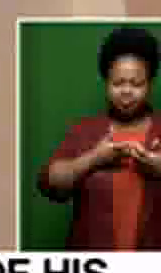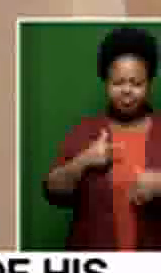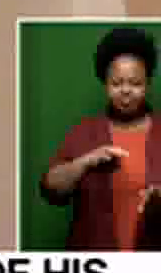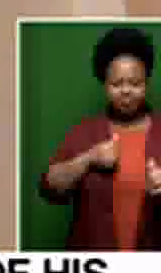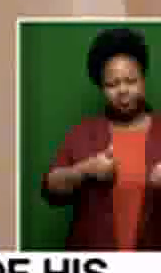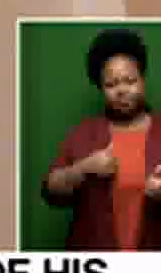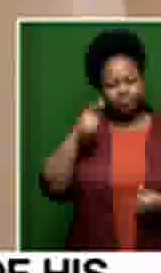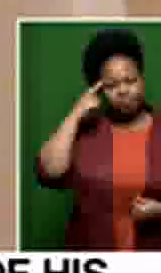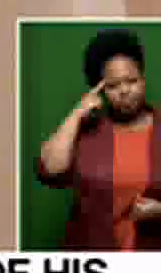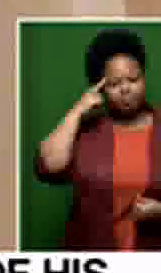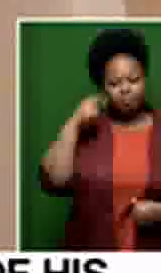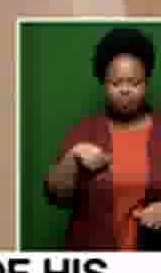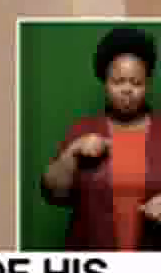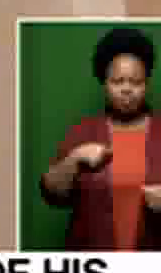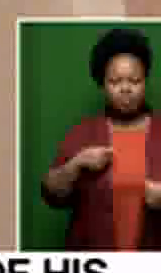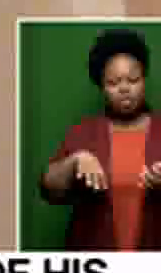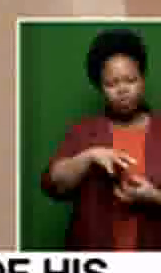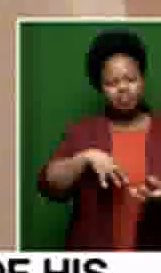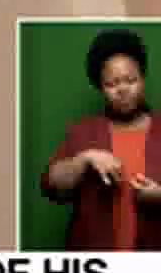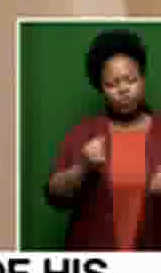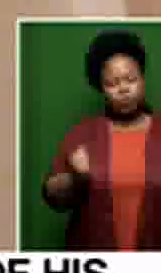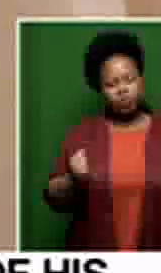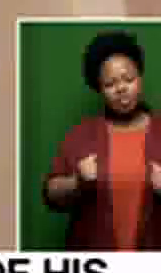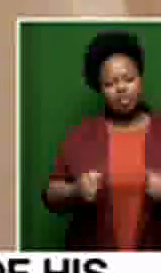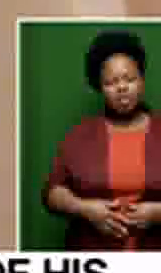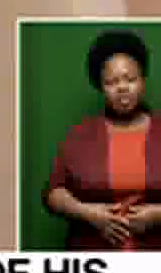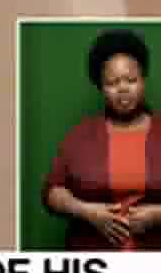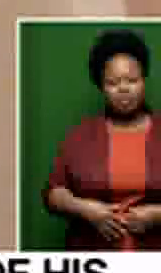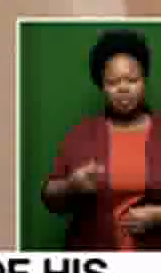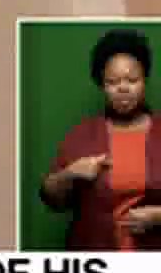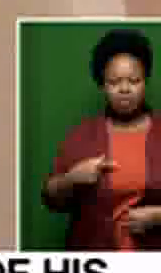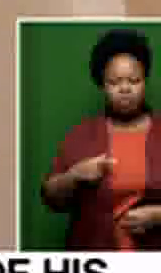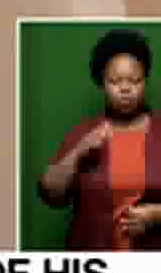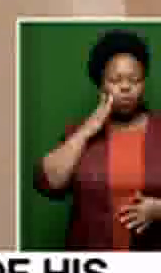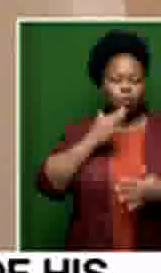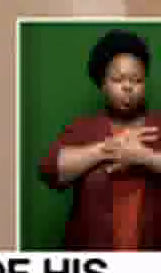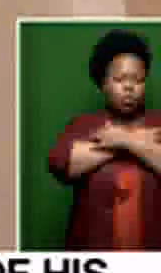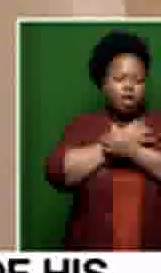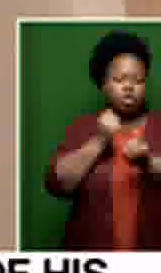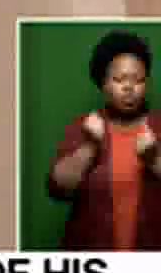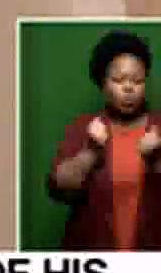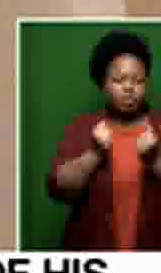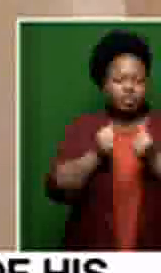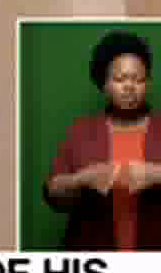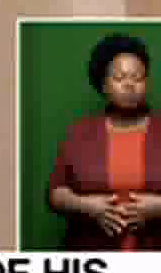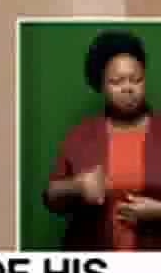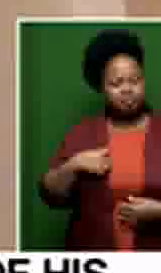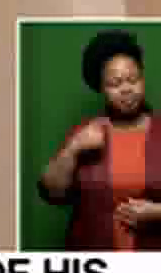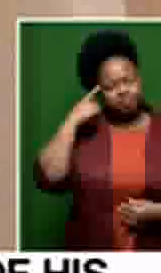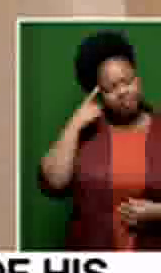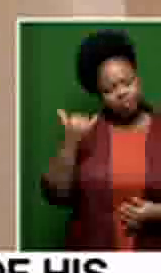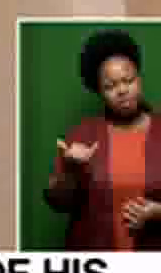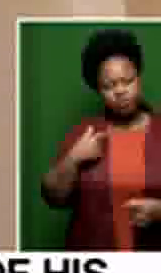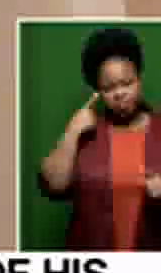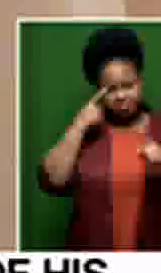sat down there and I was just like, you know what? I'll actually make a mixtape for the winter, and I'll call it Hold Me When It's Cold. And I think my main aim or